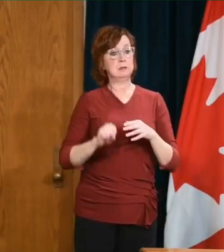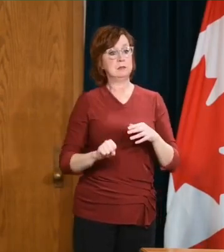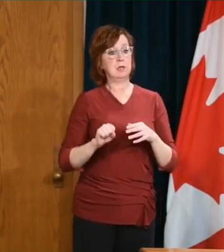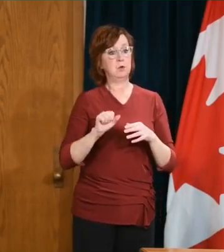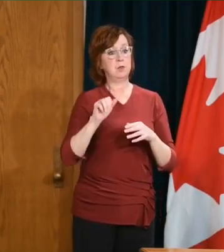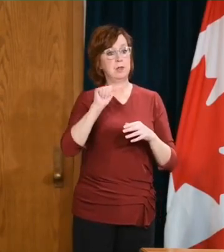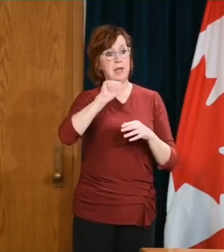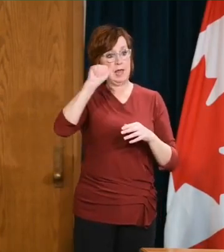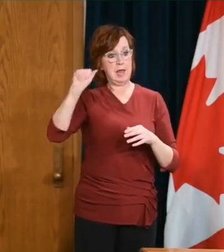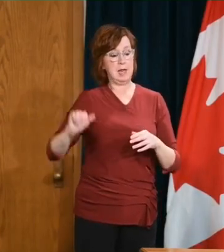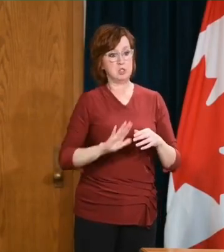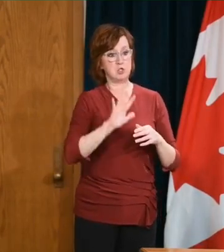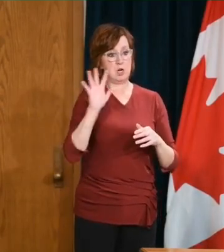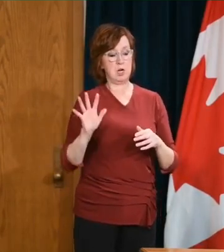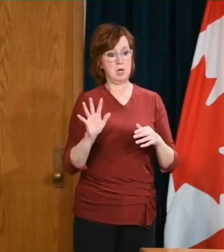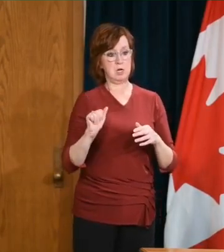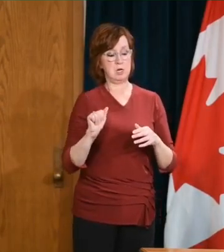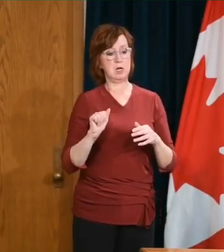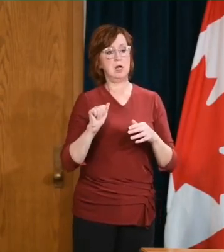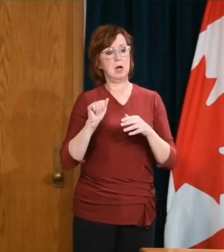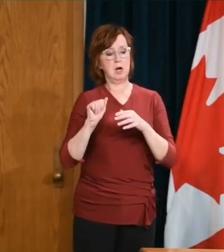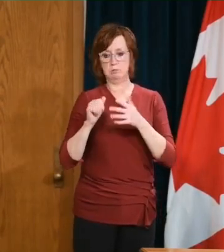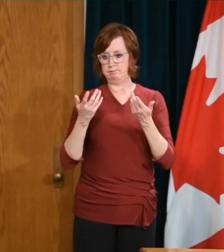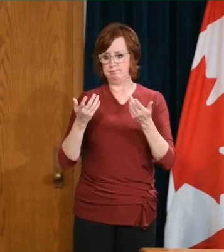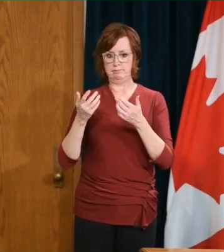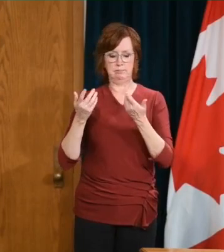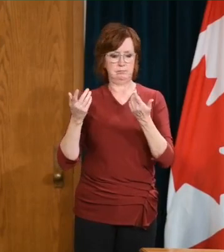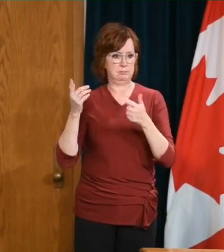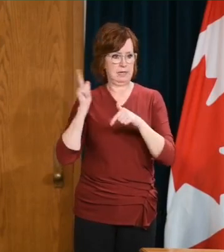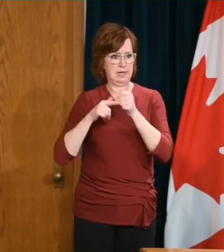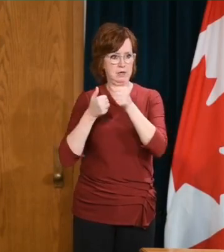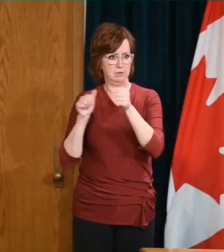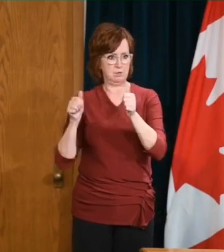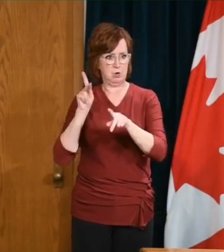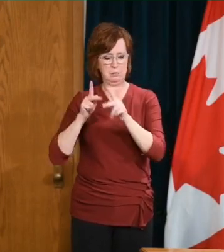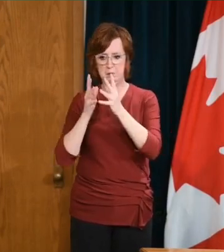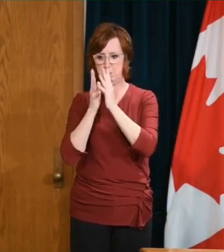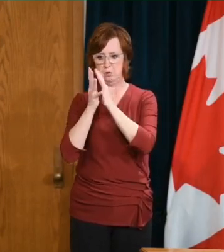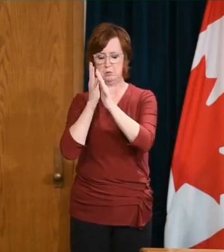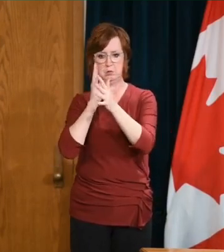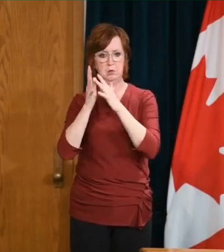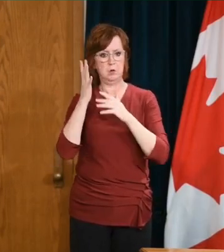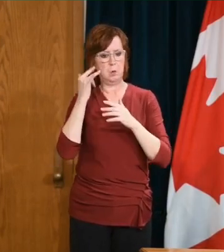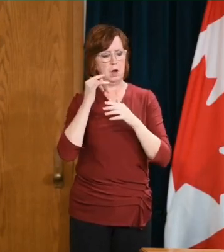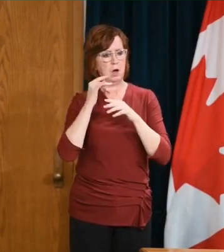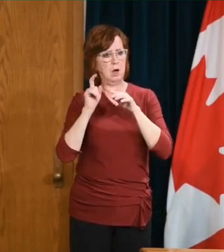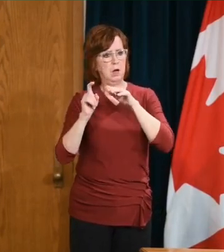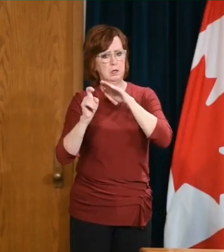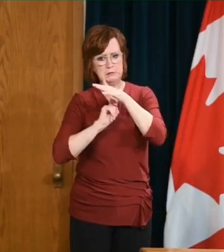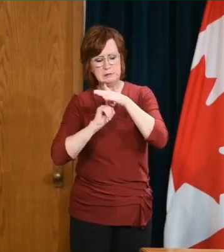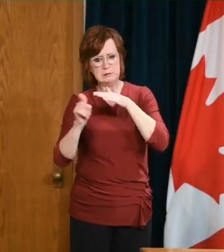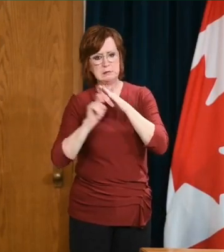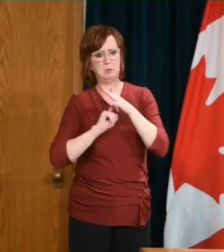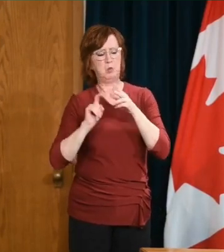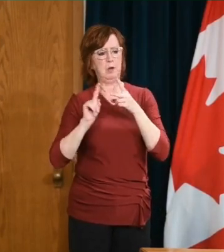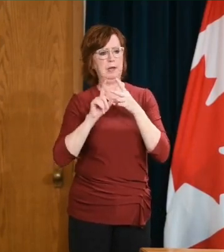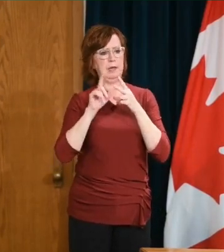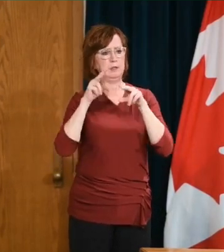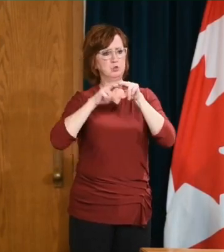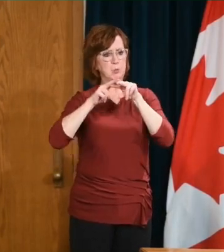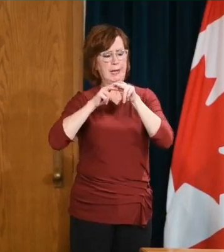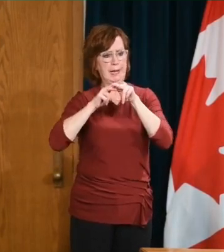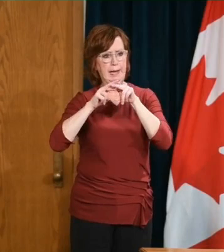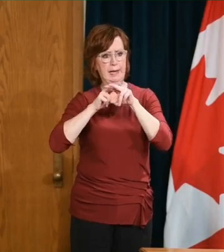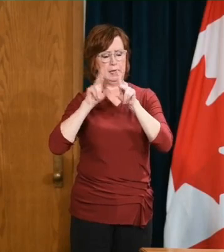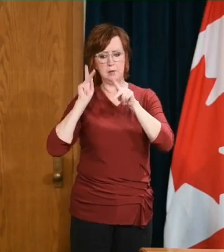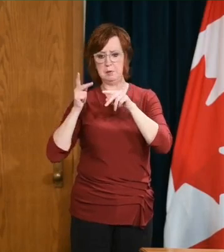crowded situation, whether it's a mass transit or other setting, where yes, mask use did show benefit. We do, however, realize